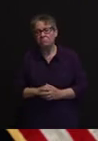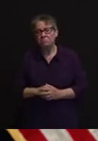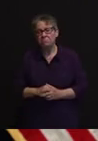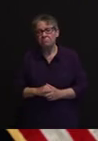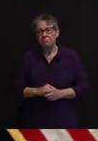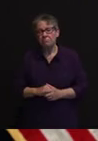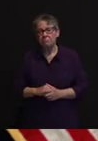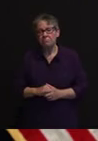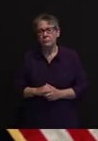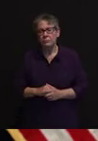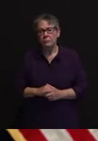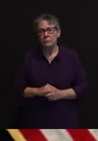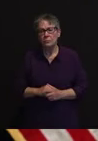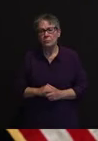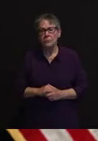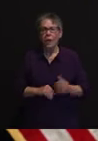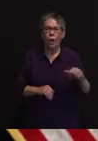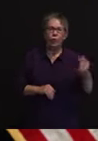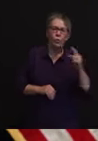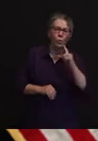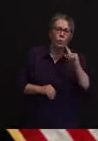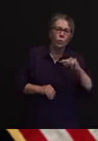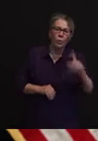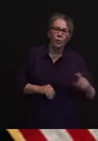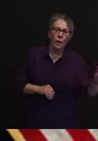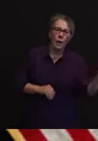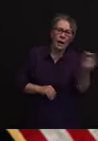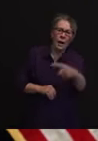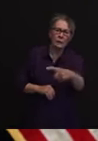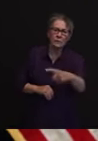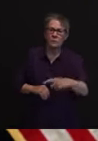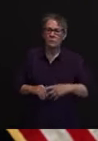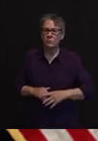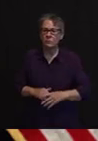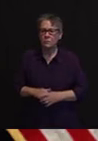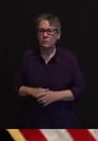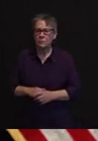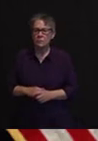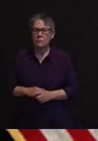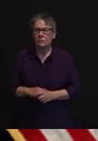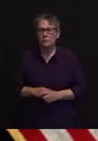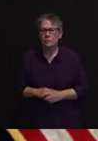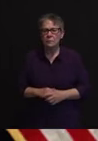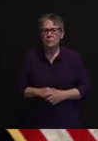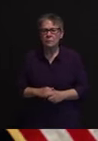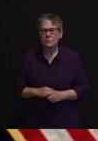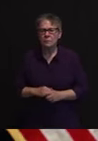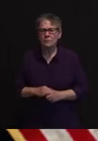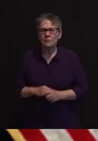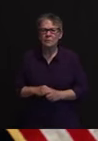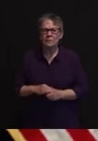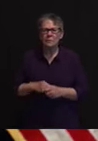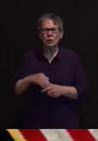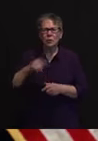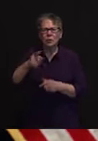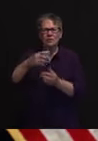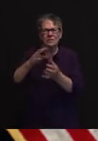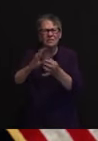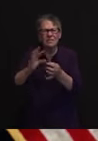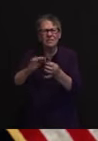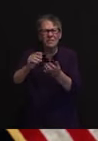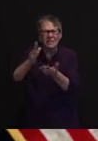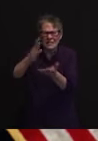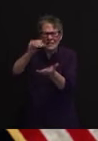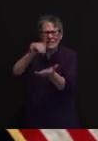a 36,000 figure. I'm curious, because we're holding between the 7,000 and 8,000 for days now, are